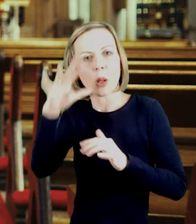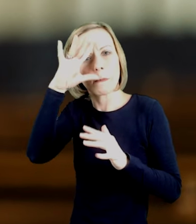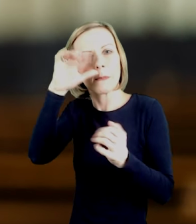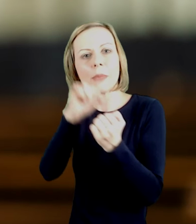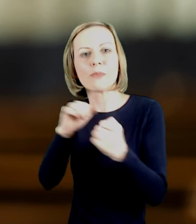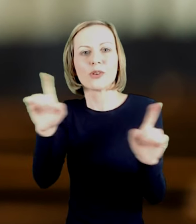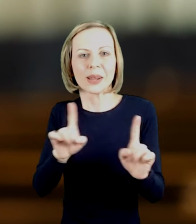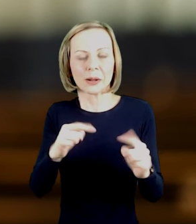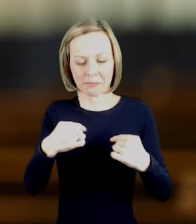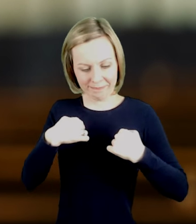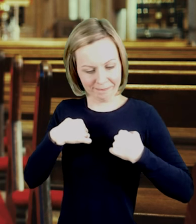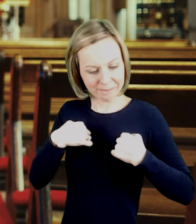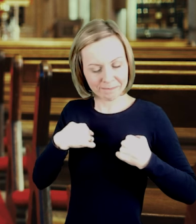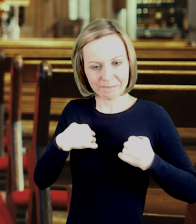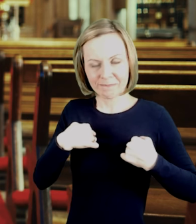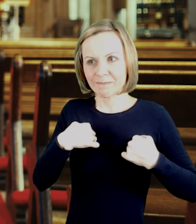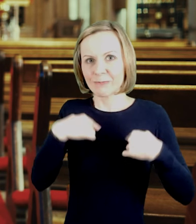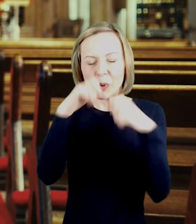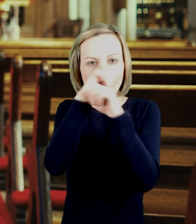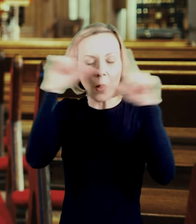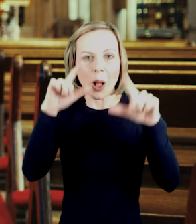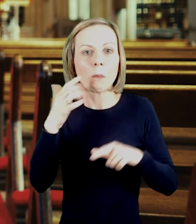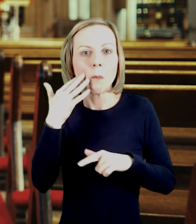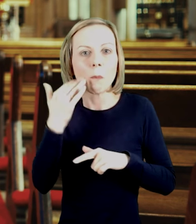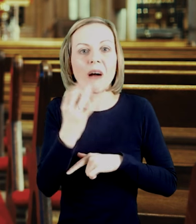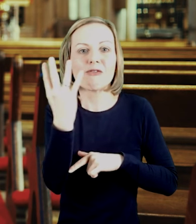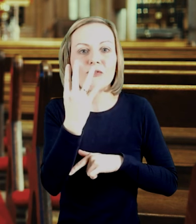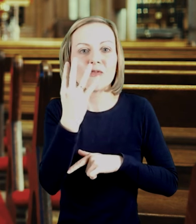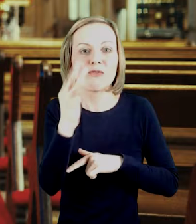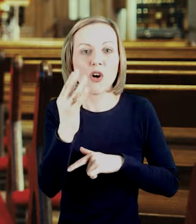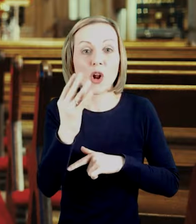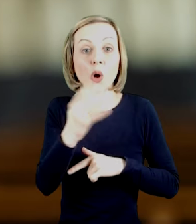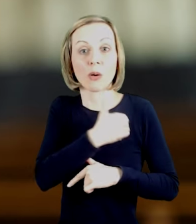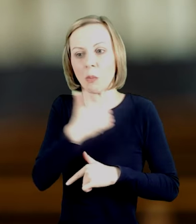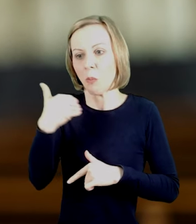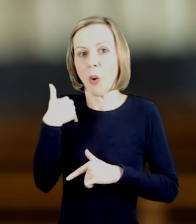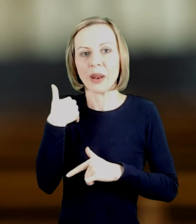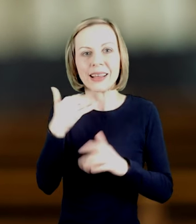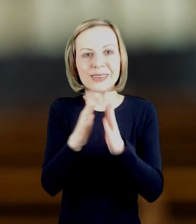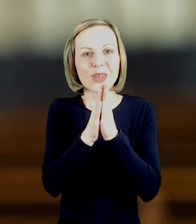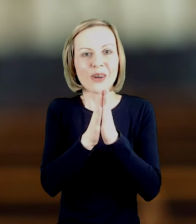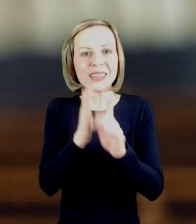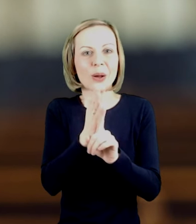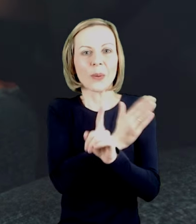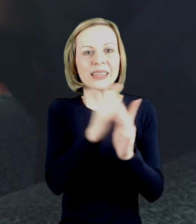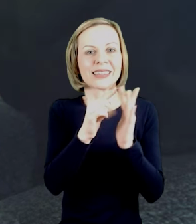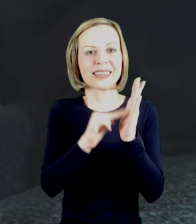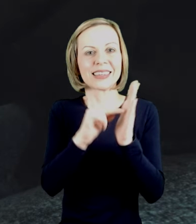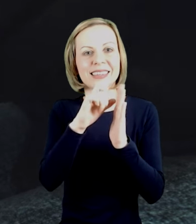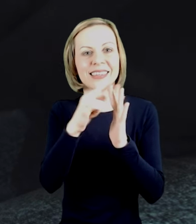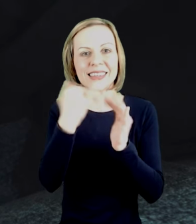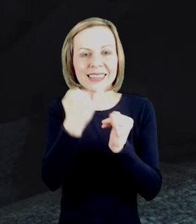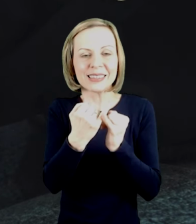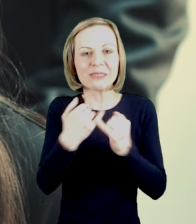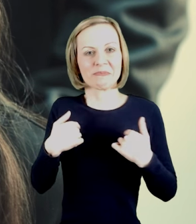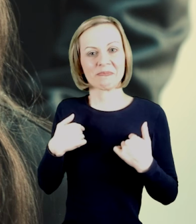being woken to start singing at the four o'clock morning service in the West Indies. I